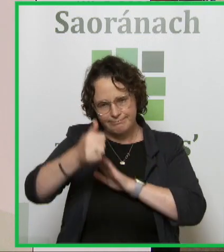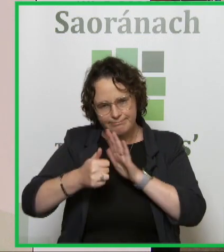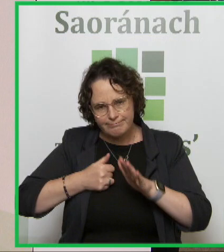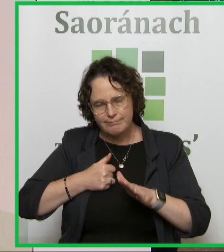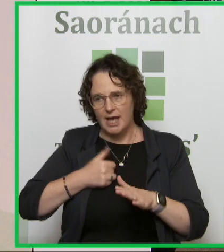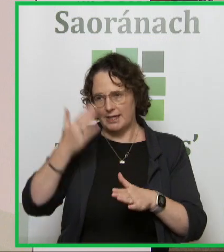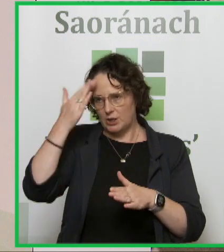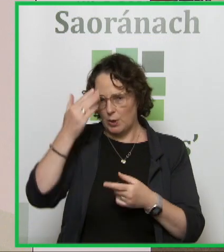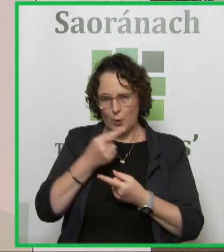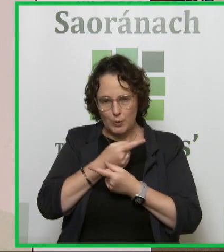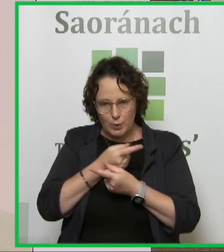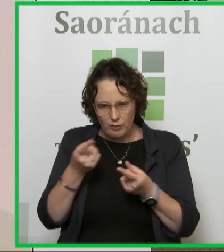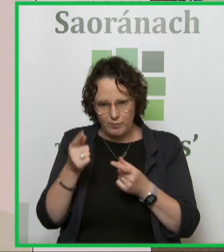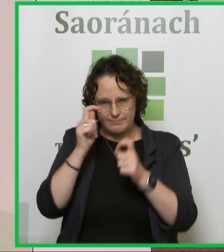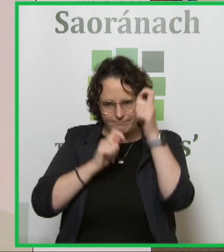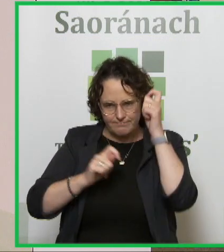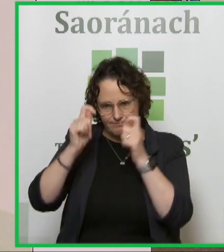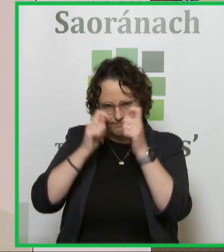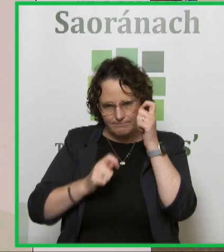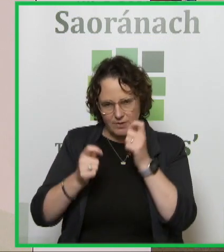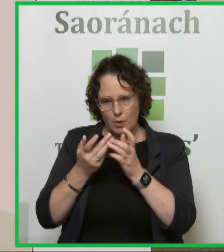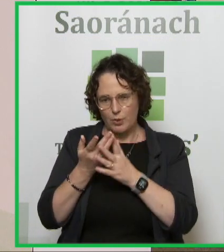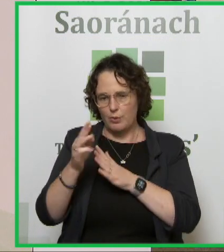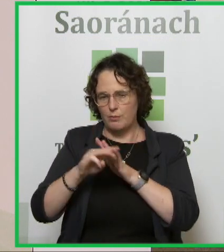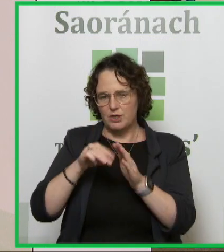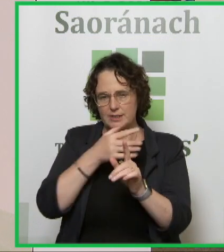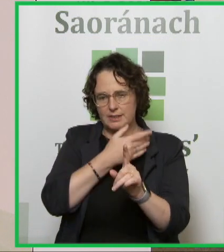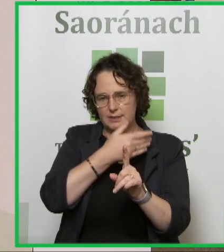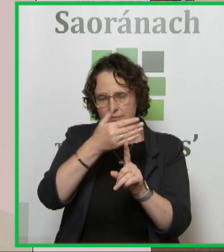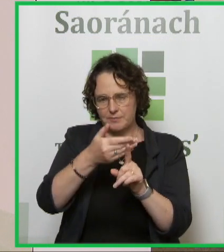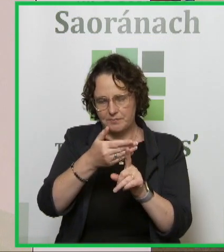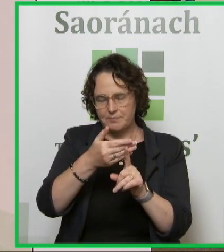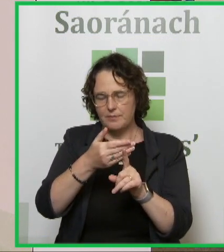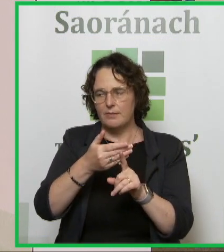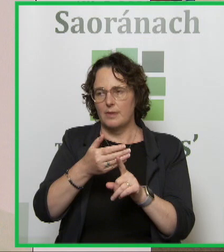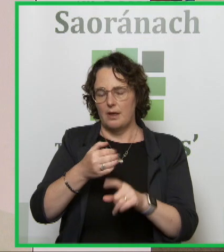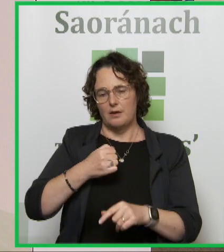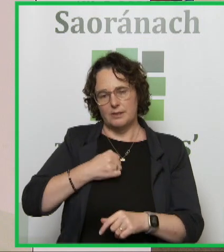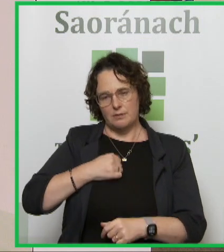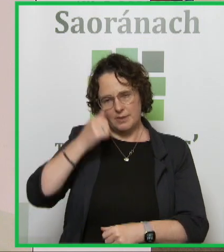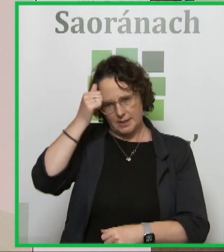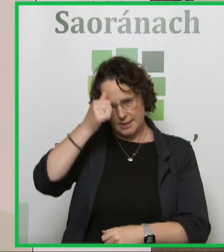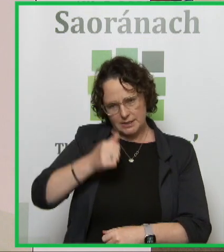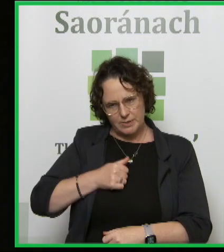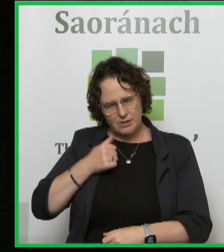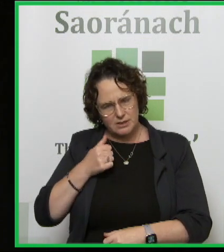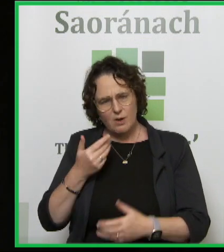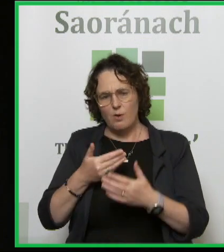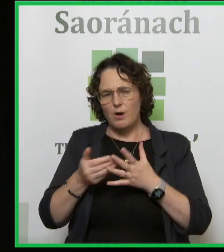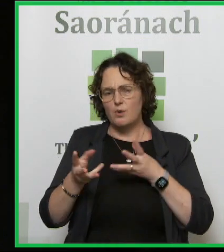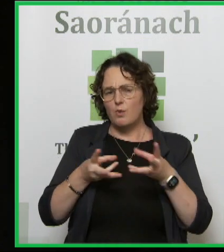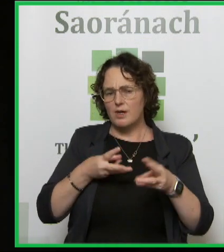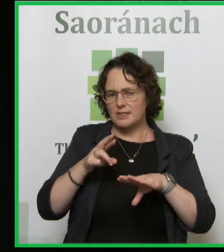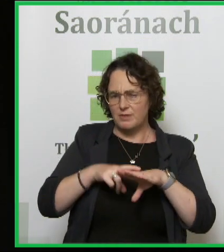many months and have thoughts. But from my experience is to look at what would work better, what doesn't